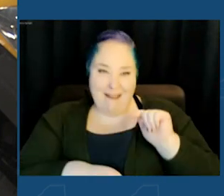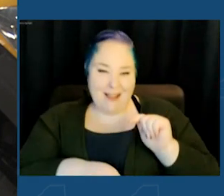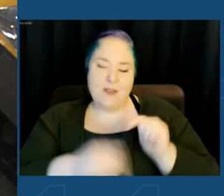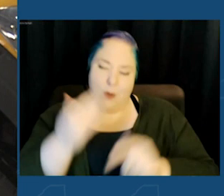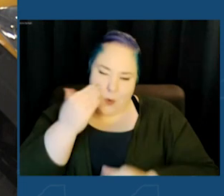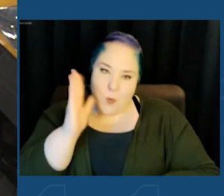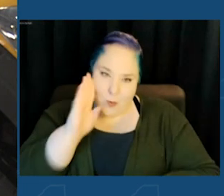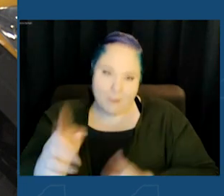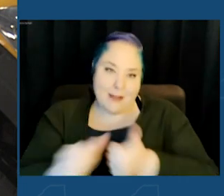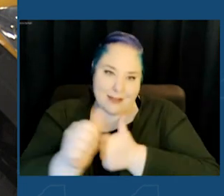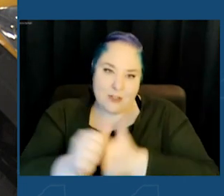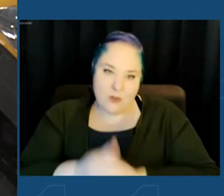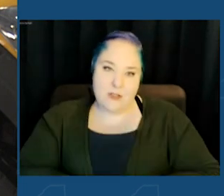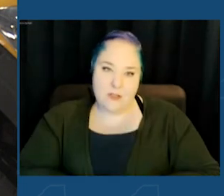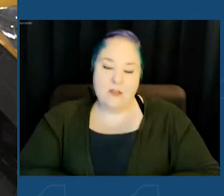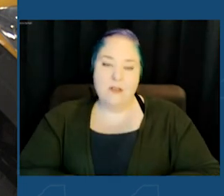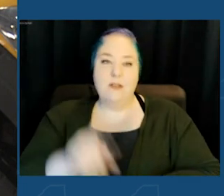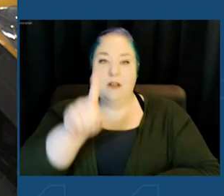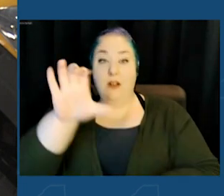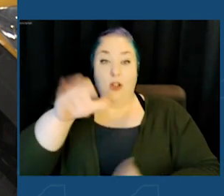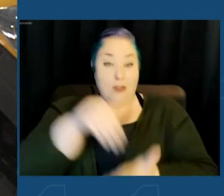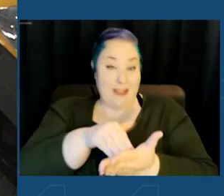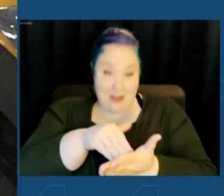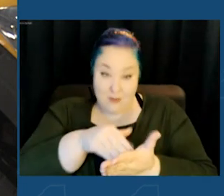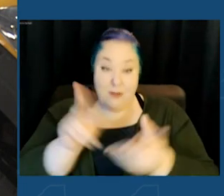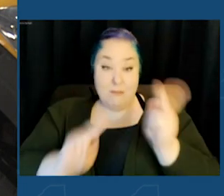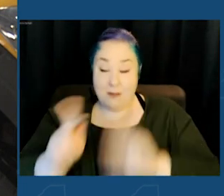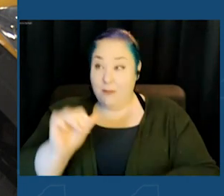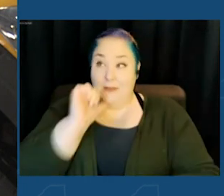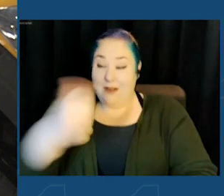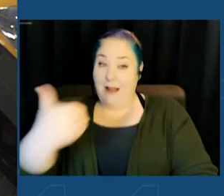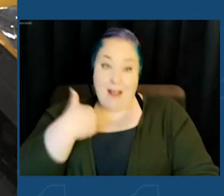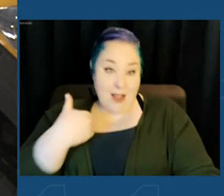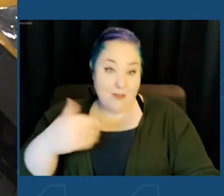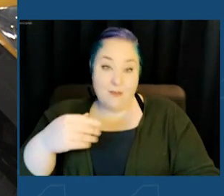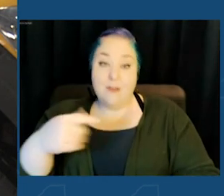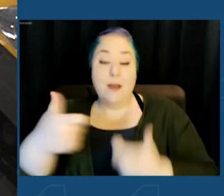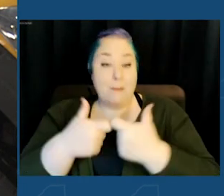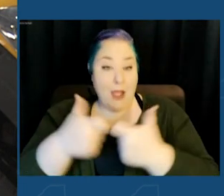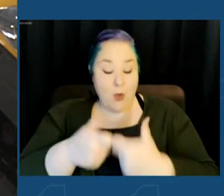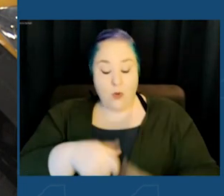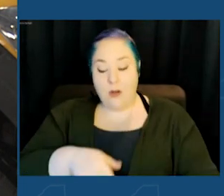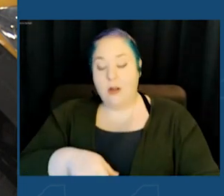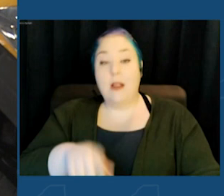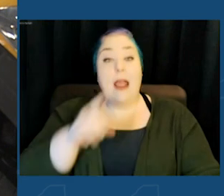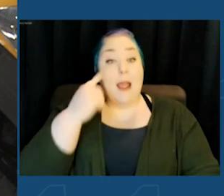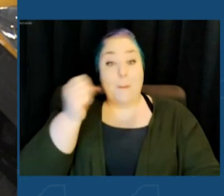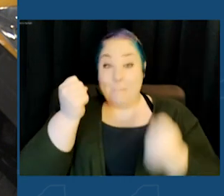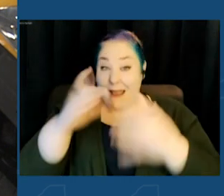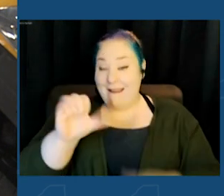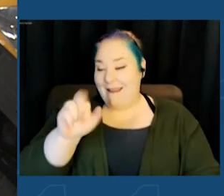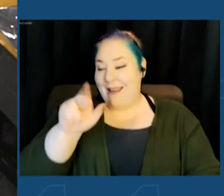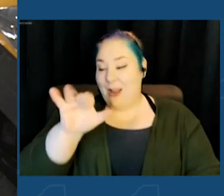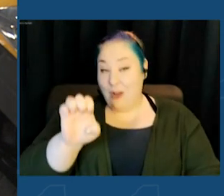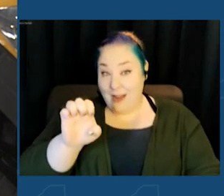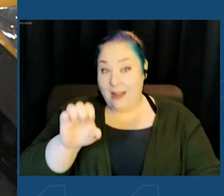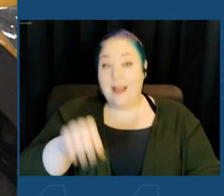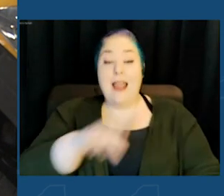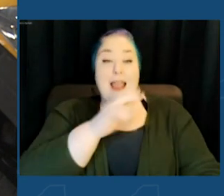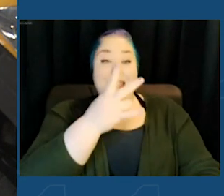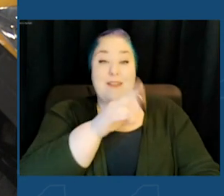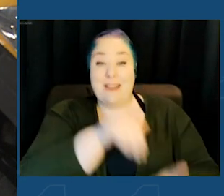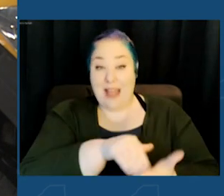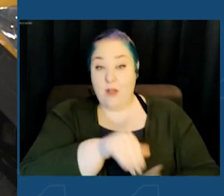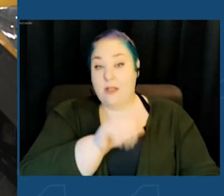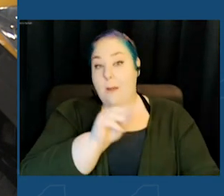have over a hundred thousand Statewide without power 27 000 outages in Erie County alone and right this time fifteen thousand Monroe County we don't expect